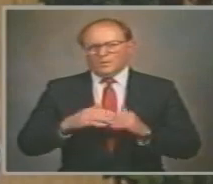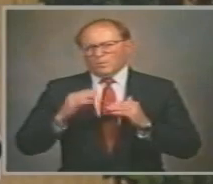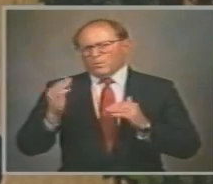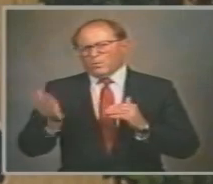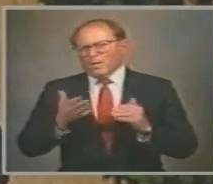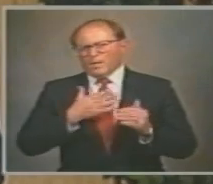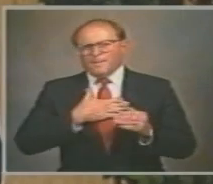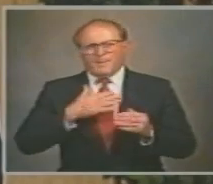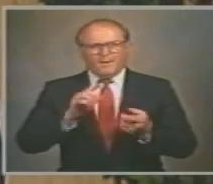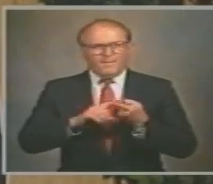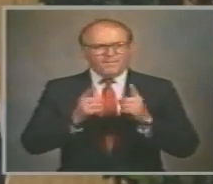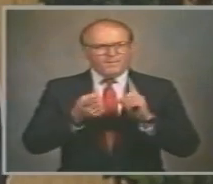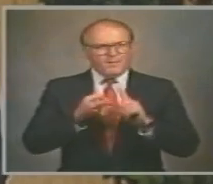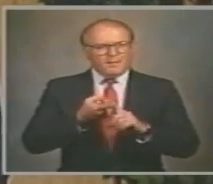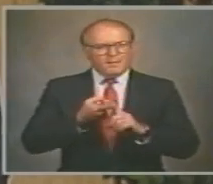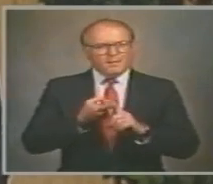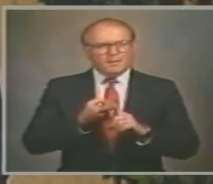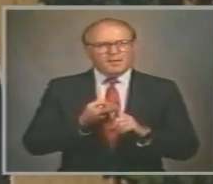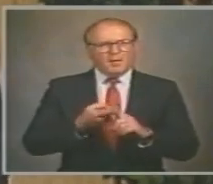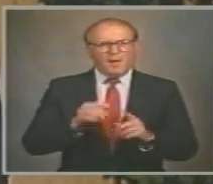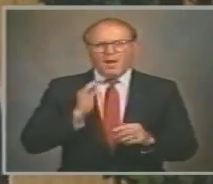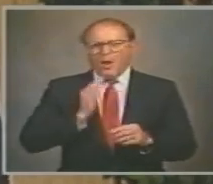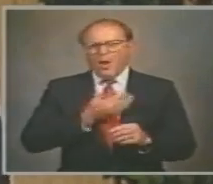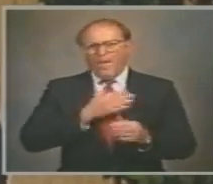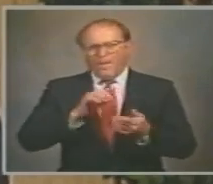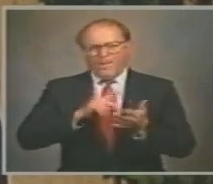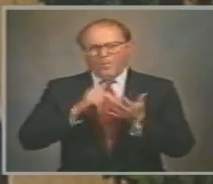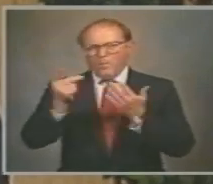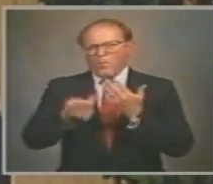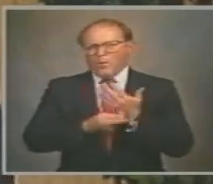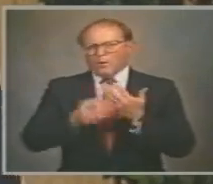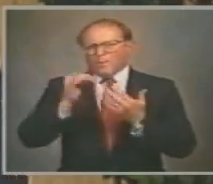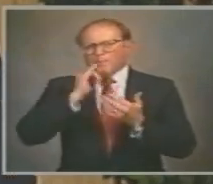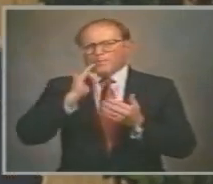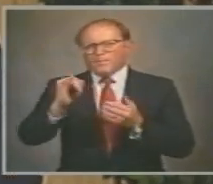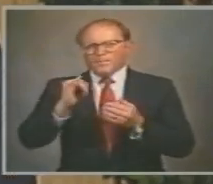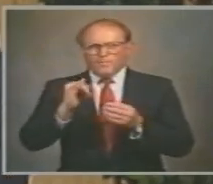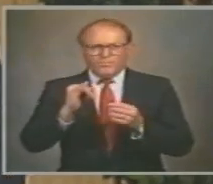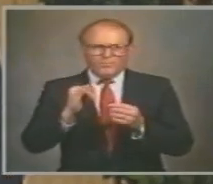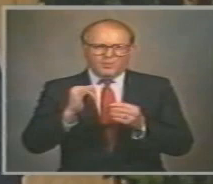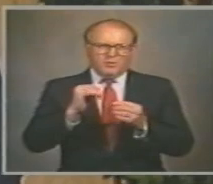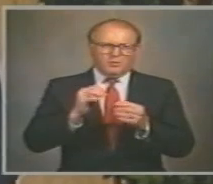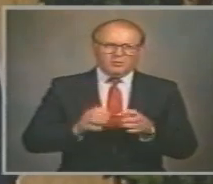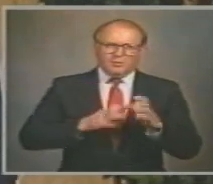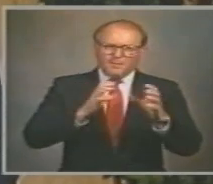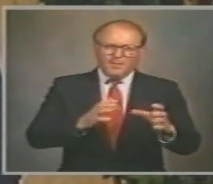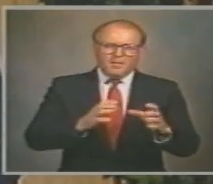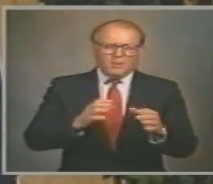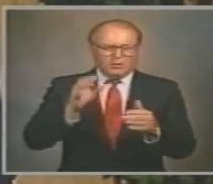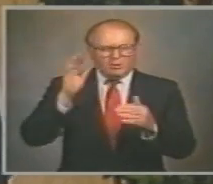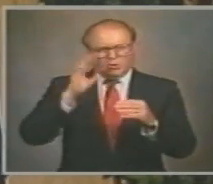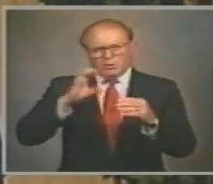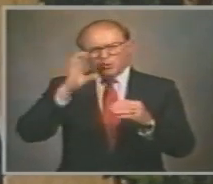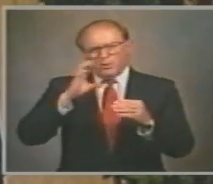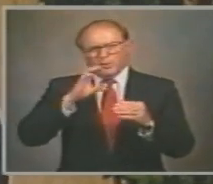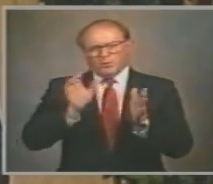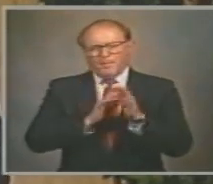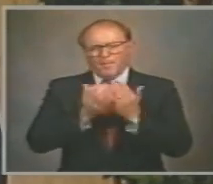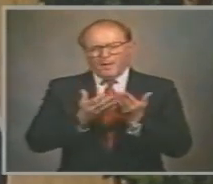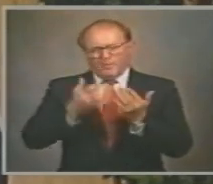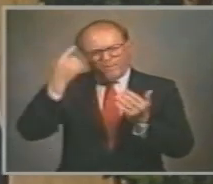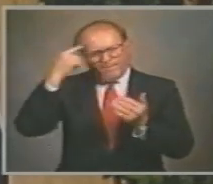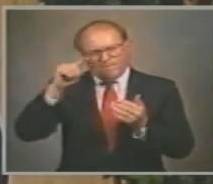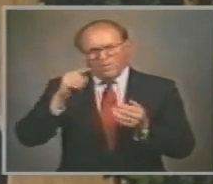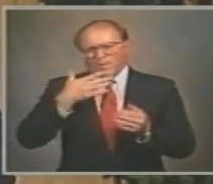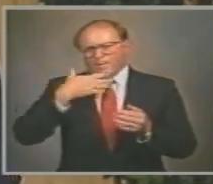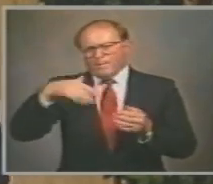Greetings and a hearty welcome to you, my friend. Our program is devoted to searching the Scriptures for the best way to live that man has ever known,